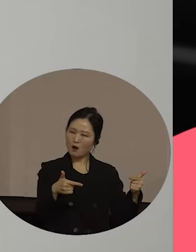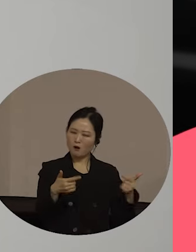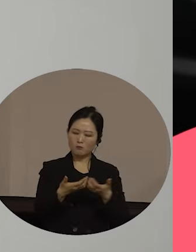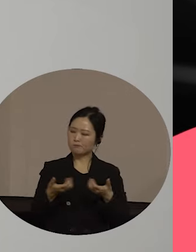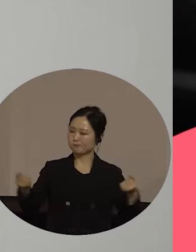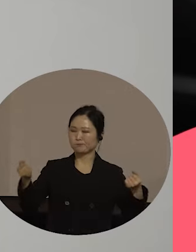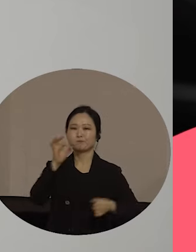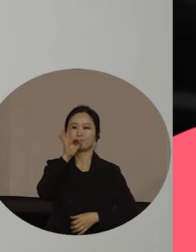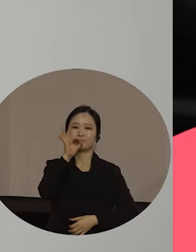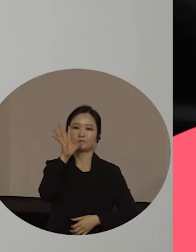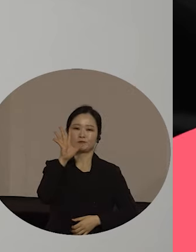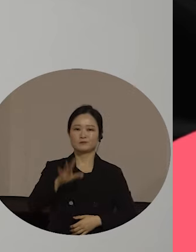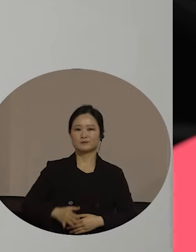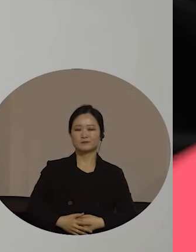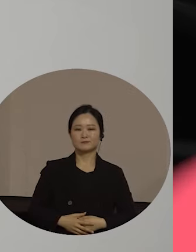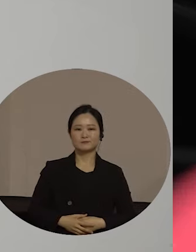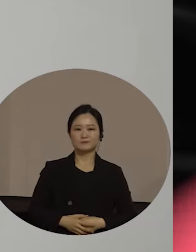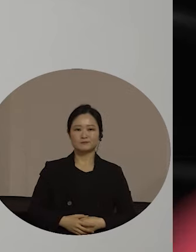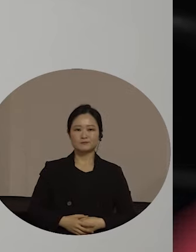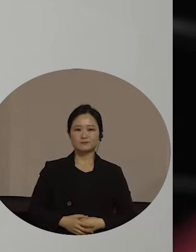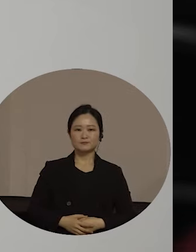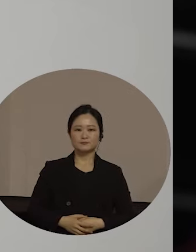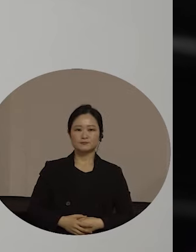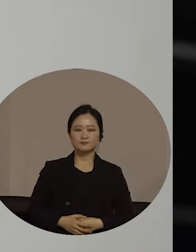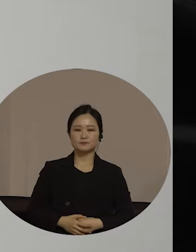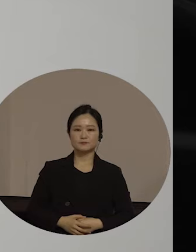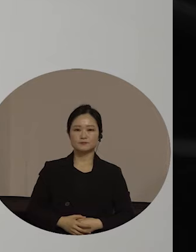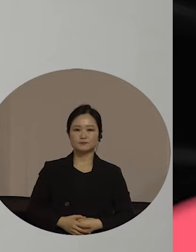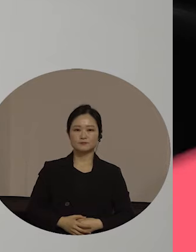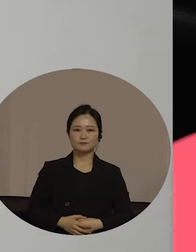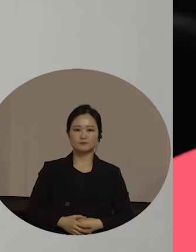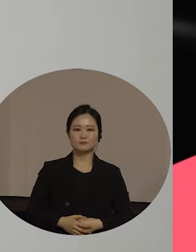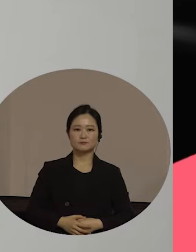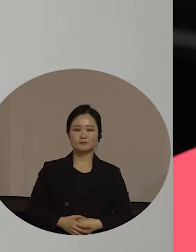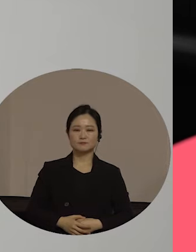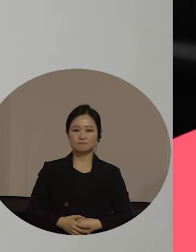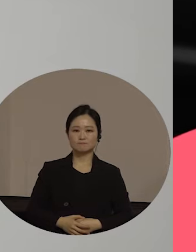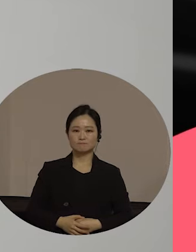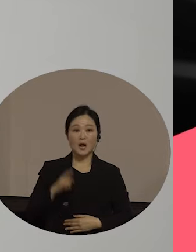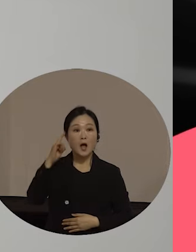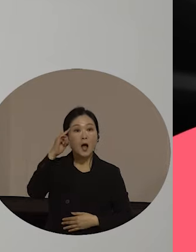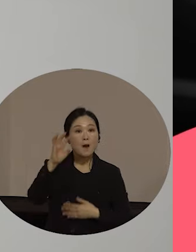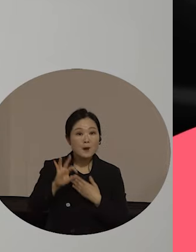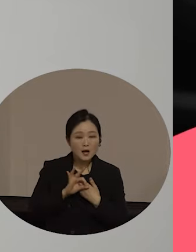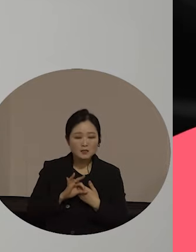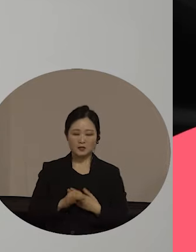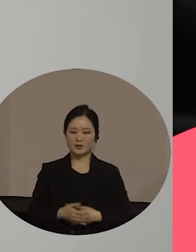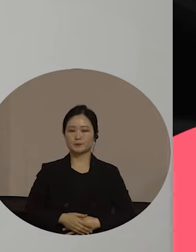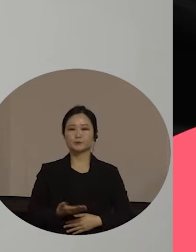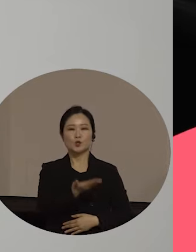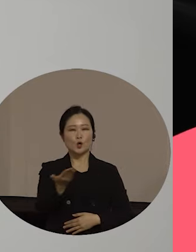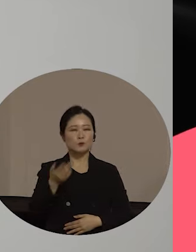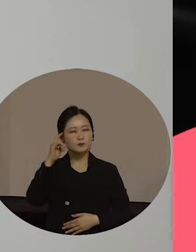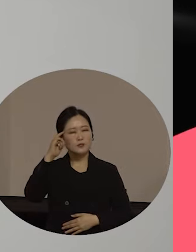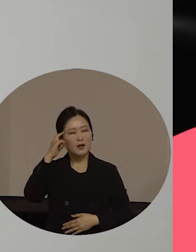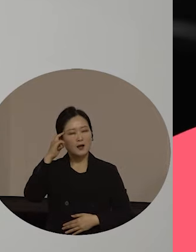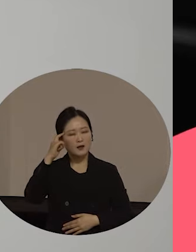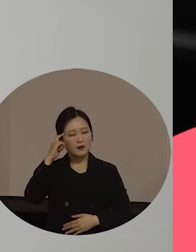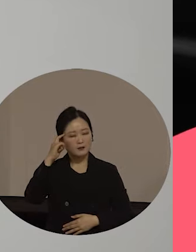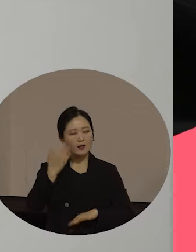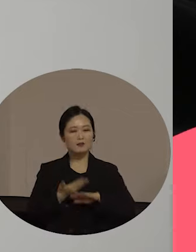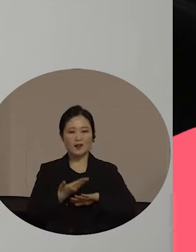if you ask it differently, or if you think, what's the point in enhancing the accessibility of